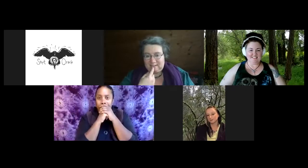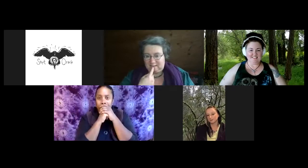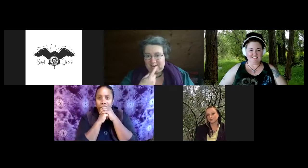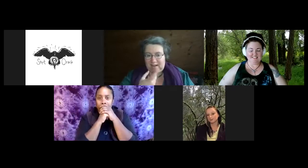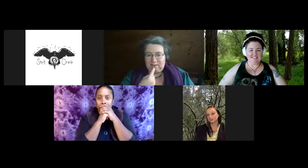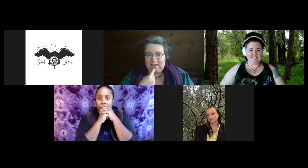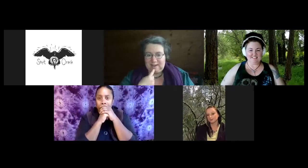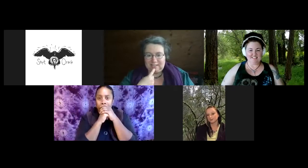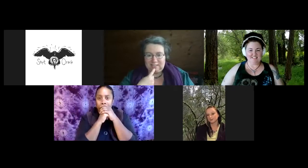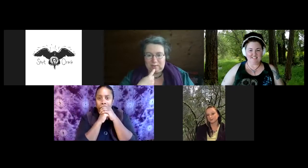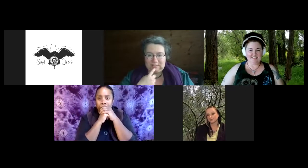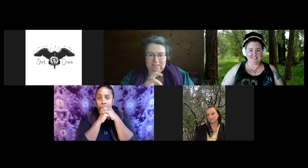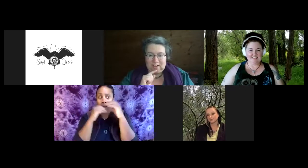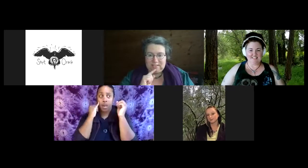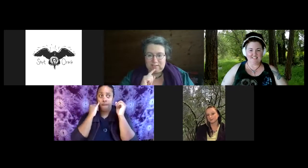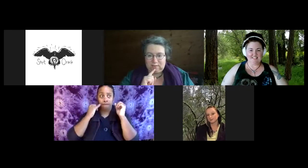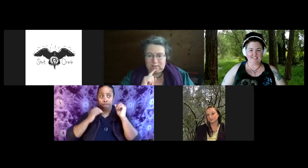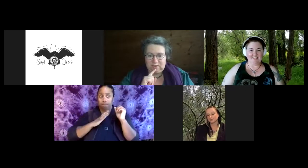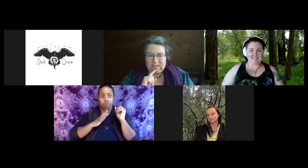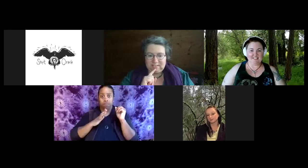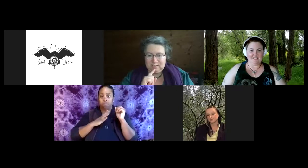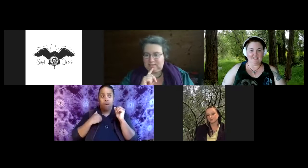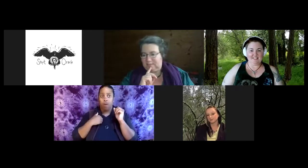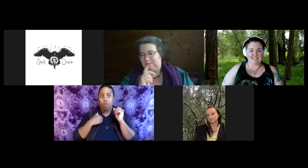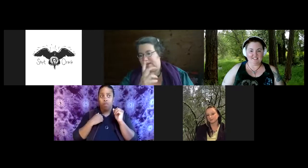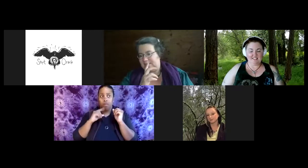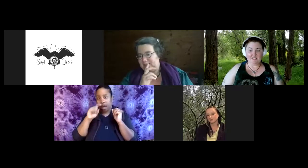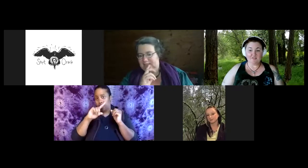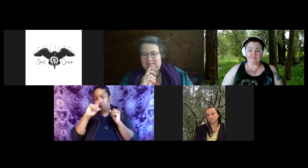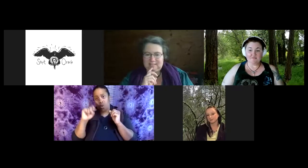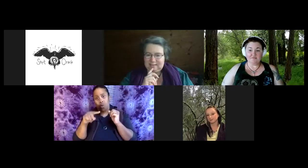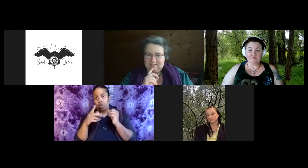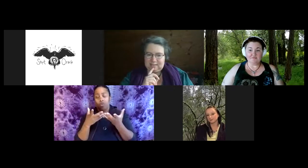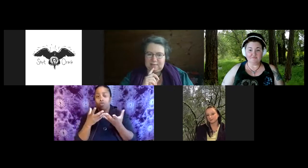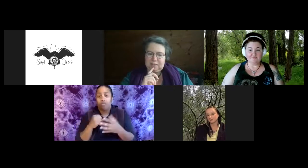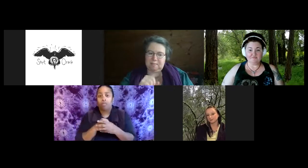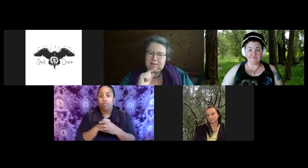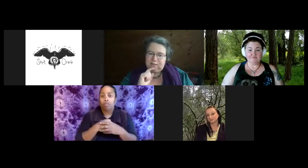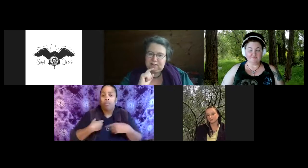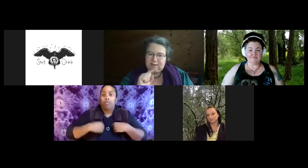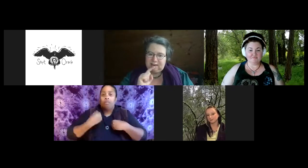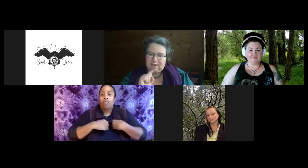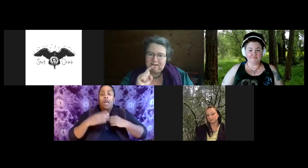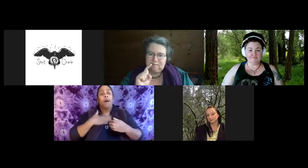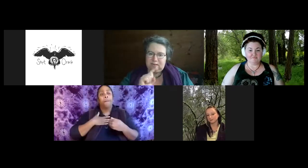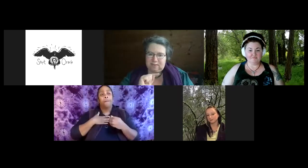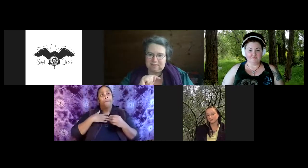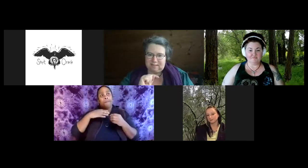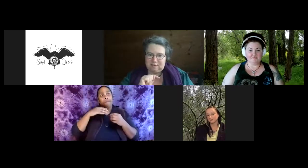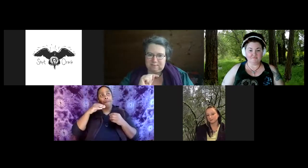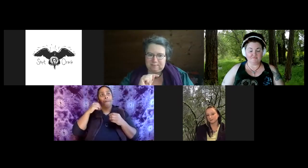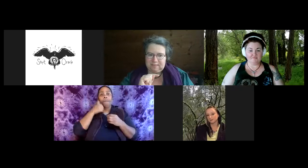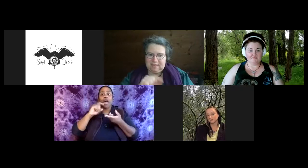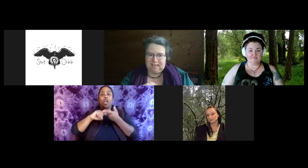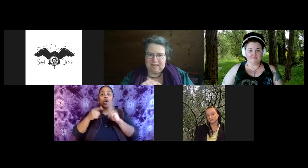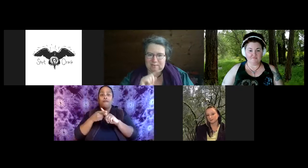Maybe is it all right? I'll go ahead and ask just a question. It's fine to do just really brief answers. This doesn't just, my girlfriend and I are getting ready to move in with each